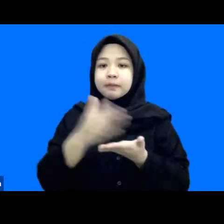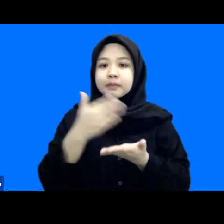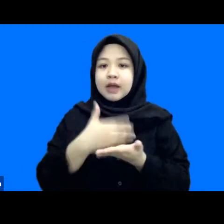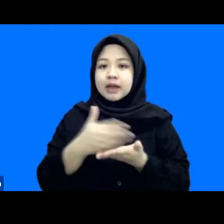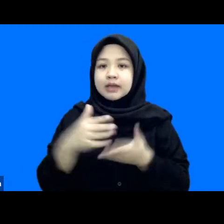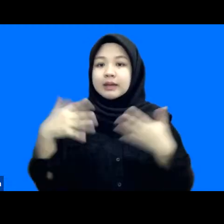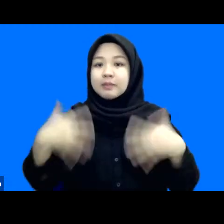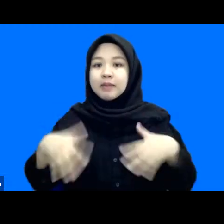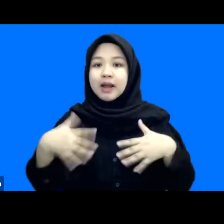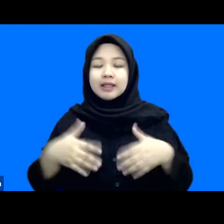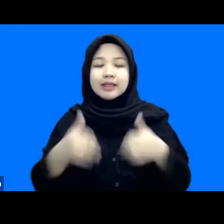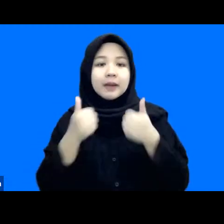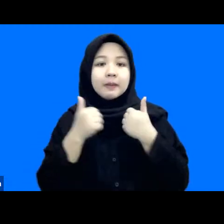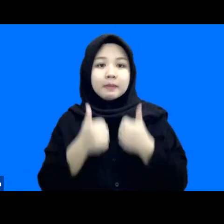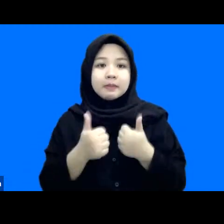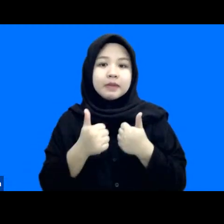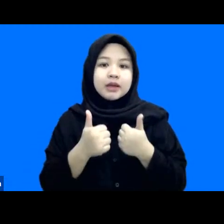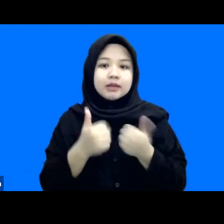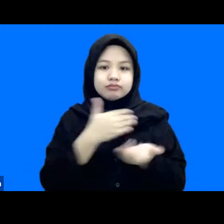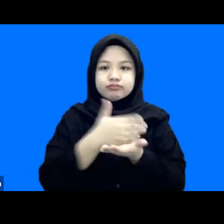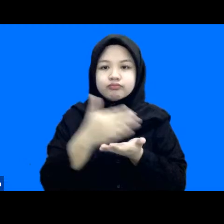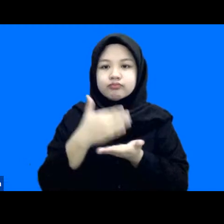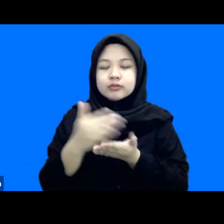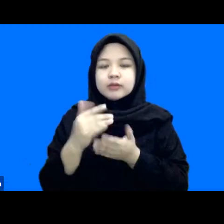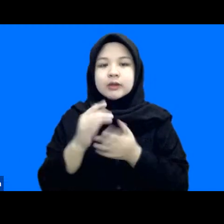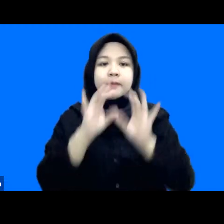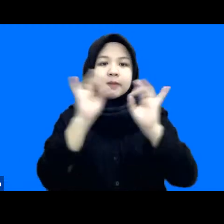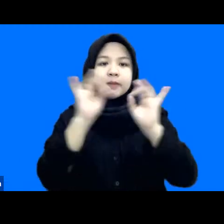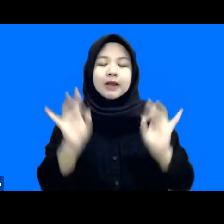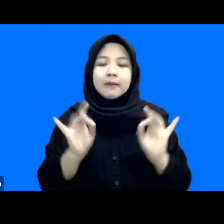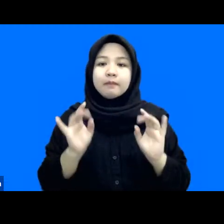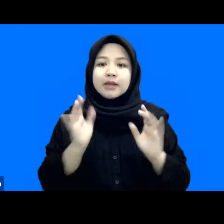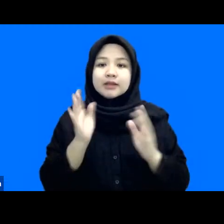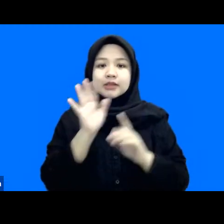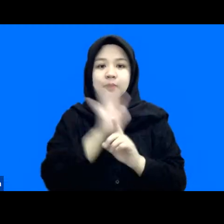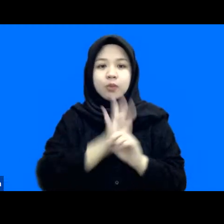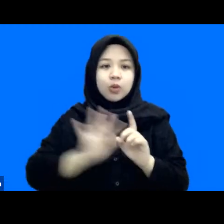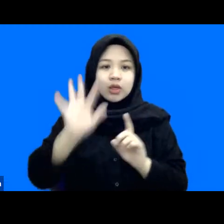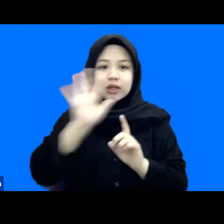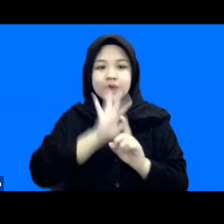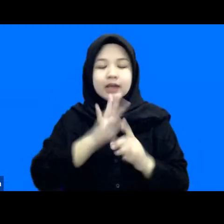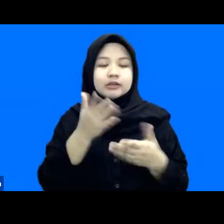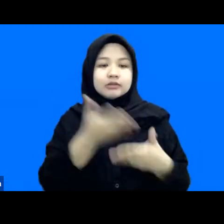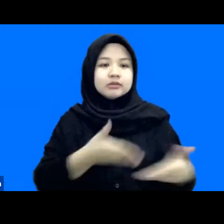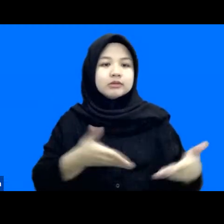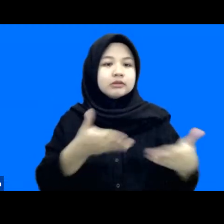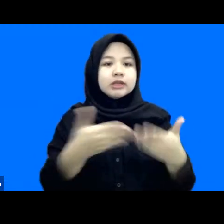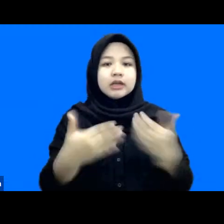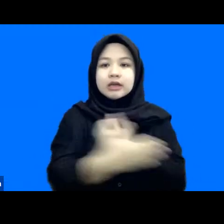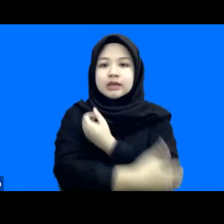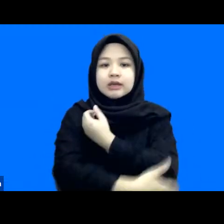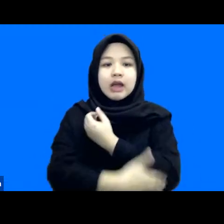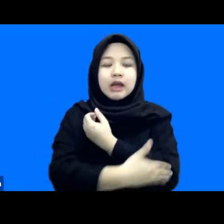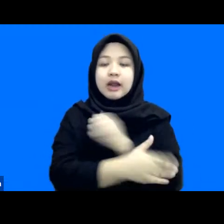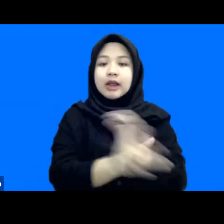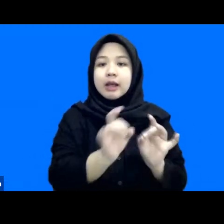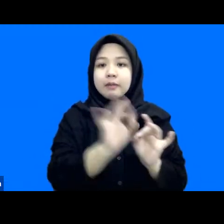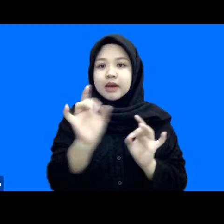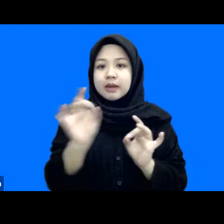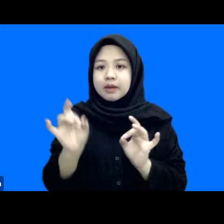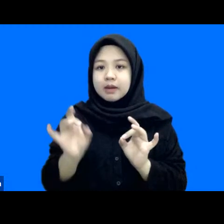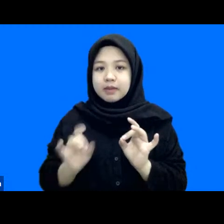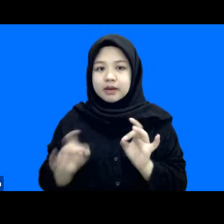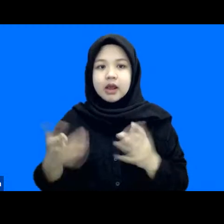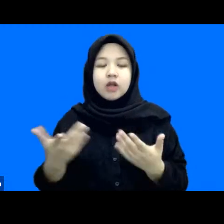from different contexts, from different countries, from different point of view, methods,